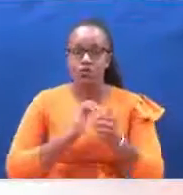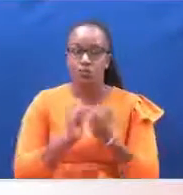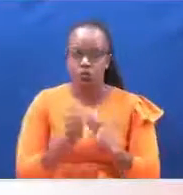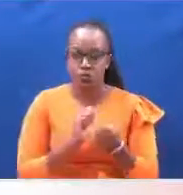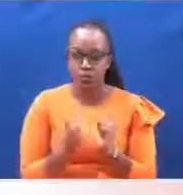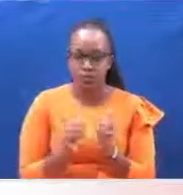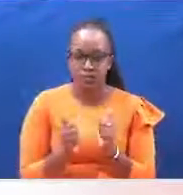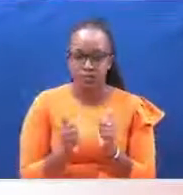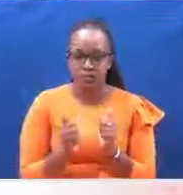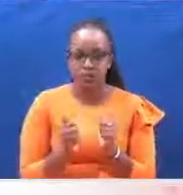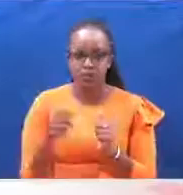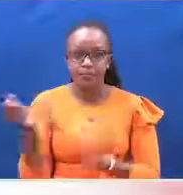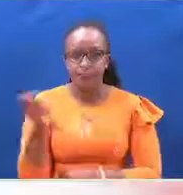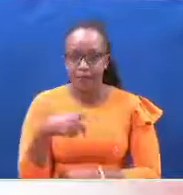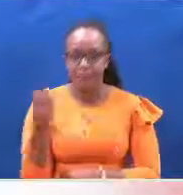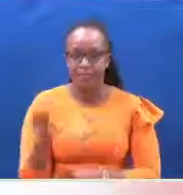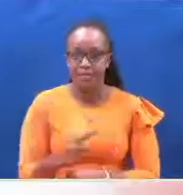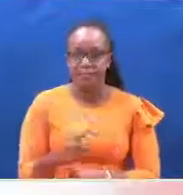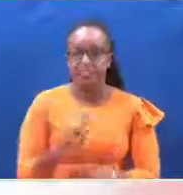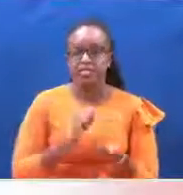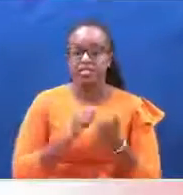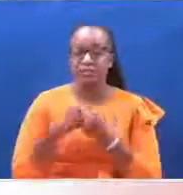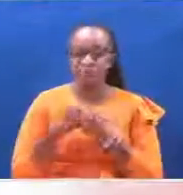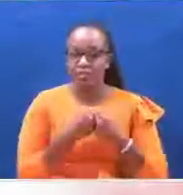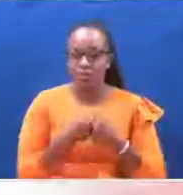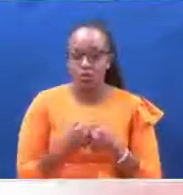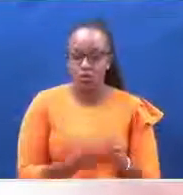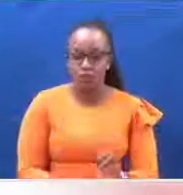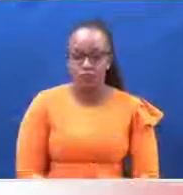lucrative monthly tournament.